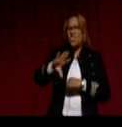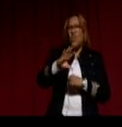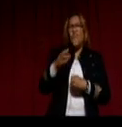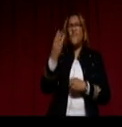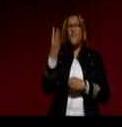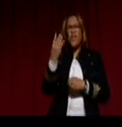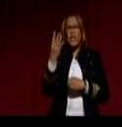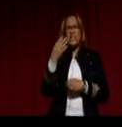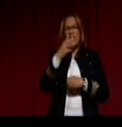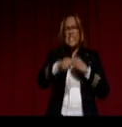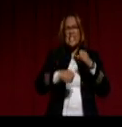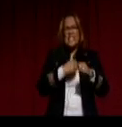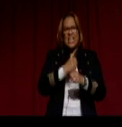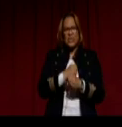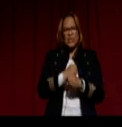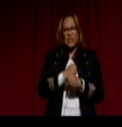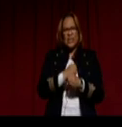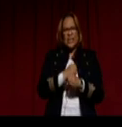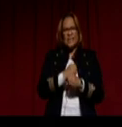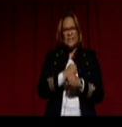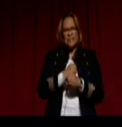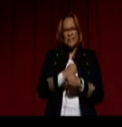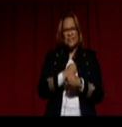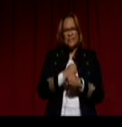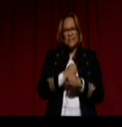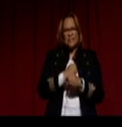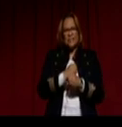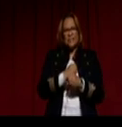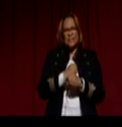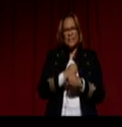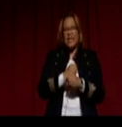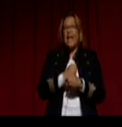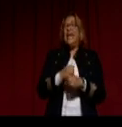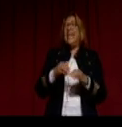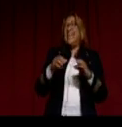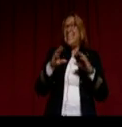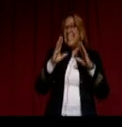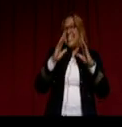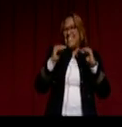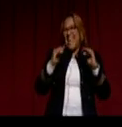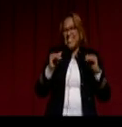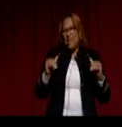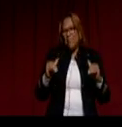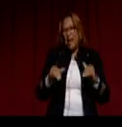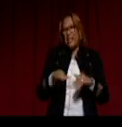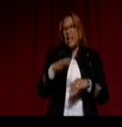Now, listen carefully to the number. It is estimated that in the